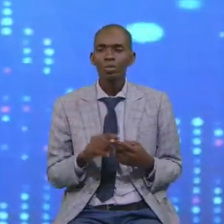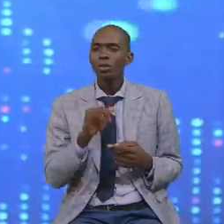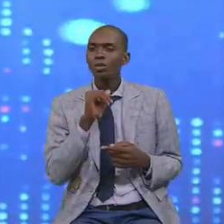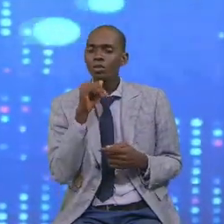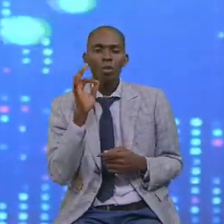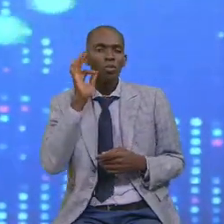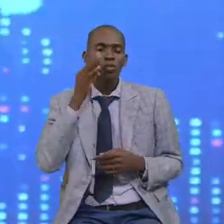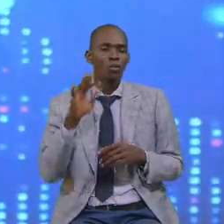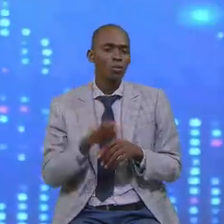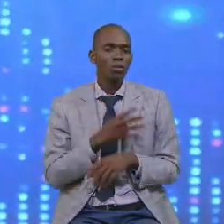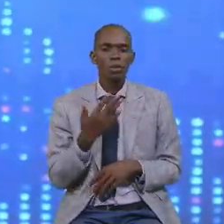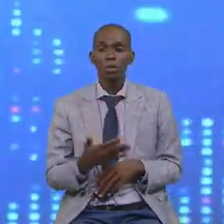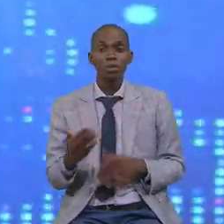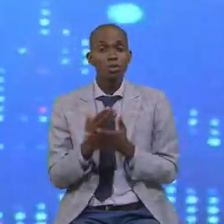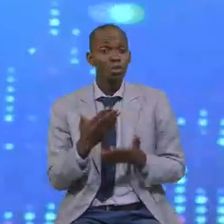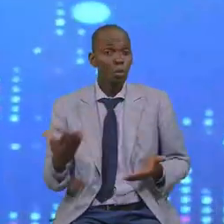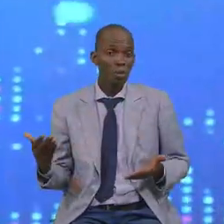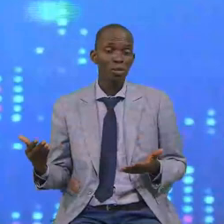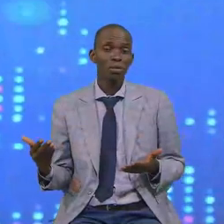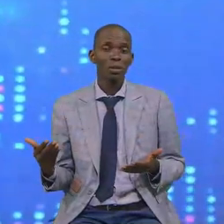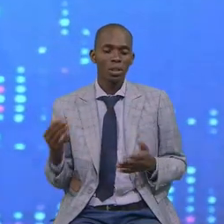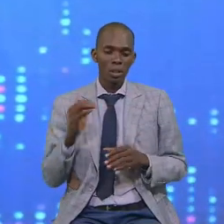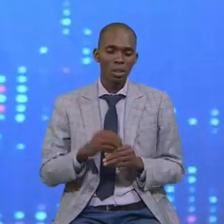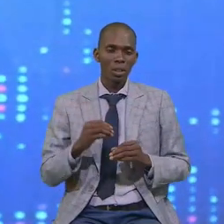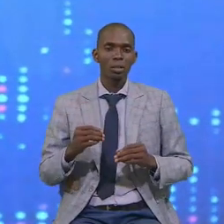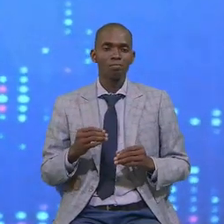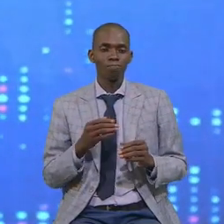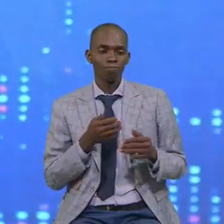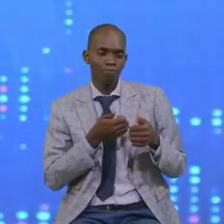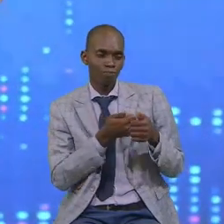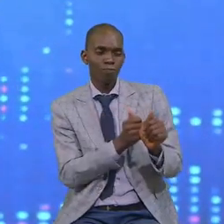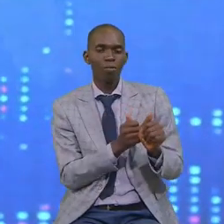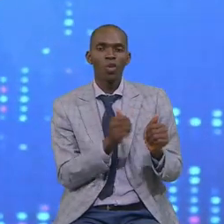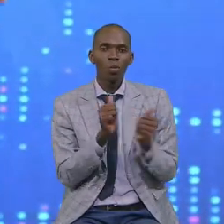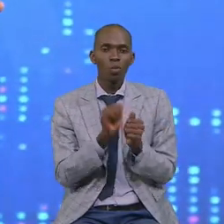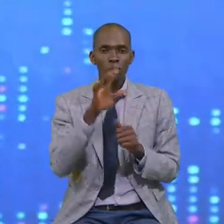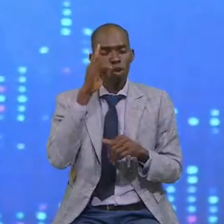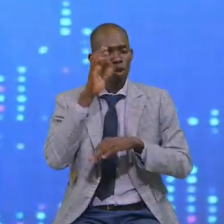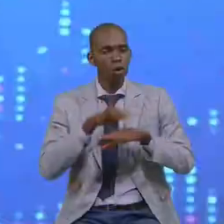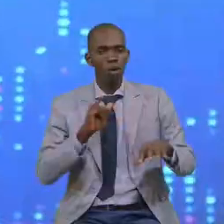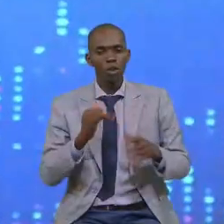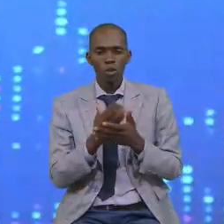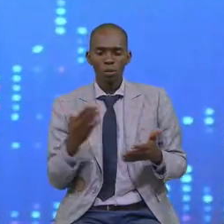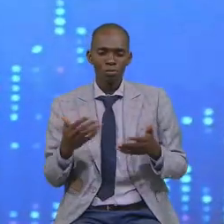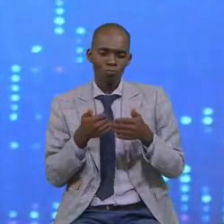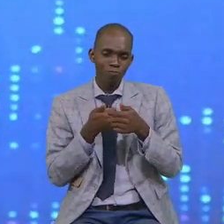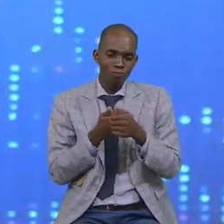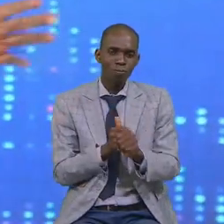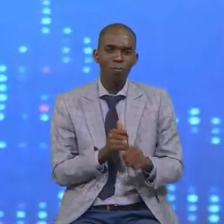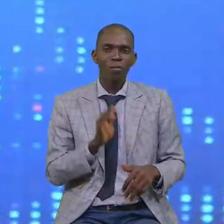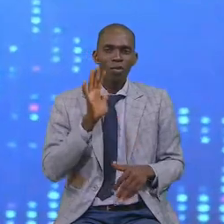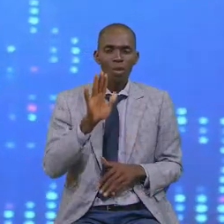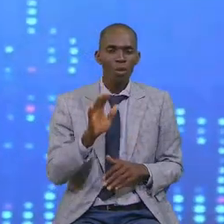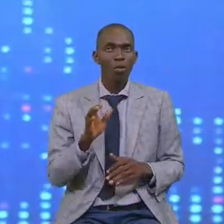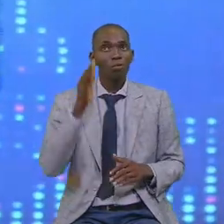unproductivity. Something in line with your calling. Something in line with your